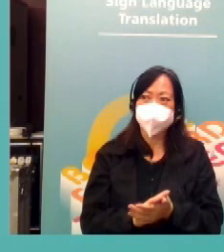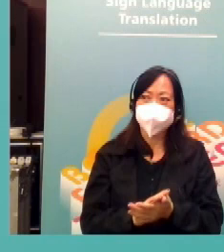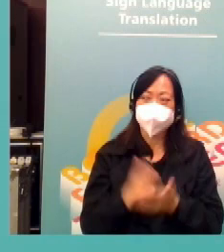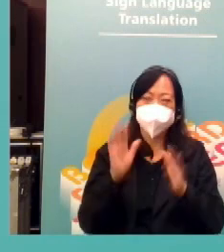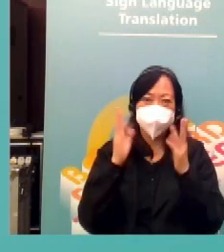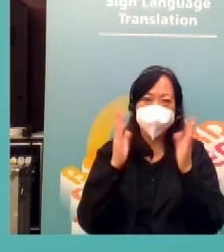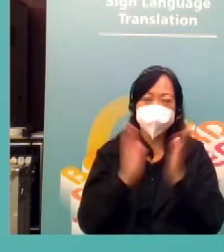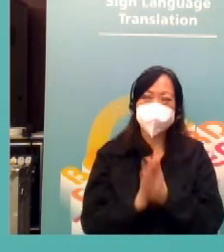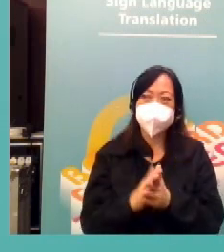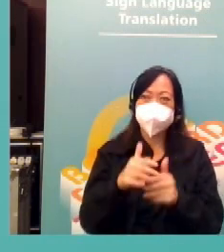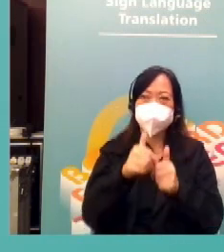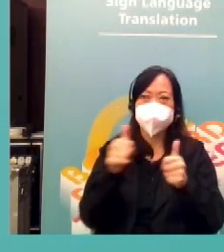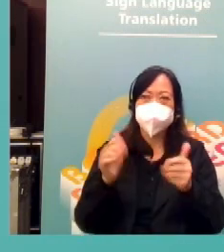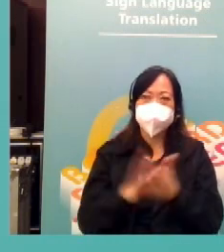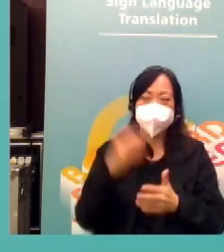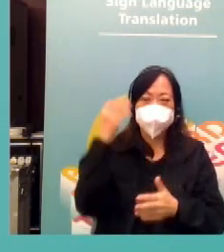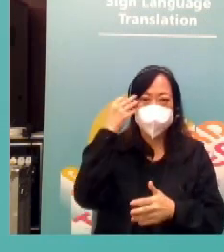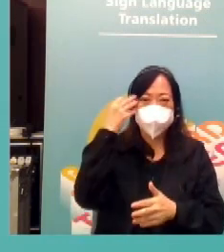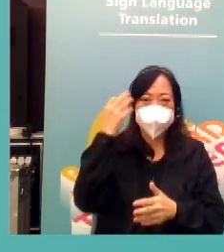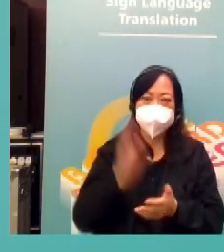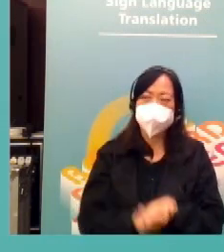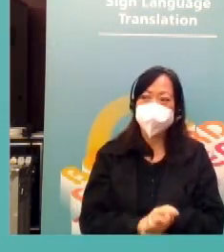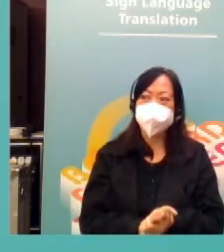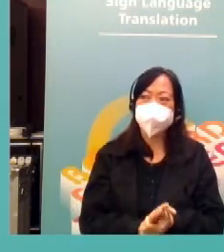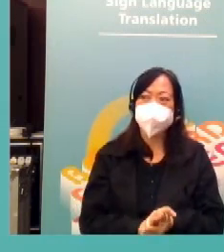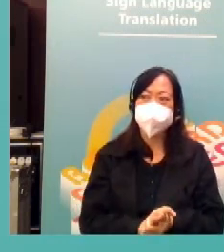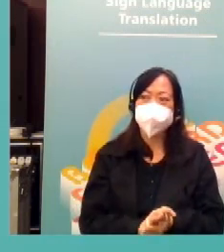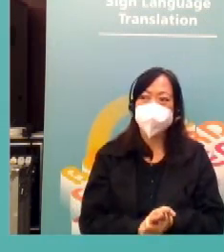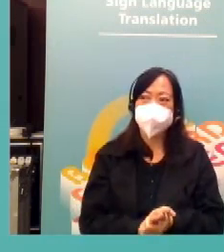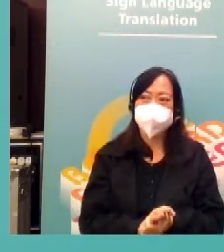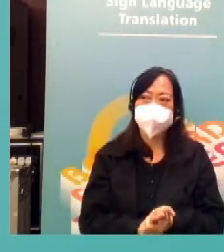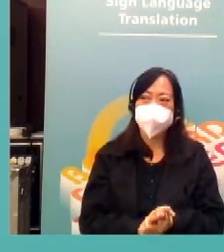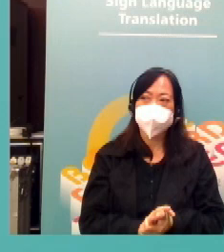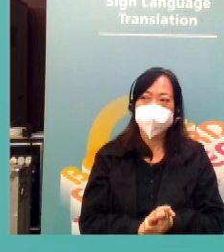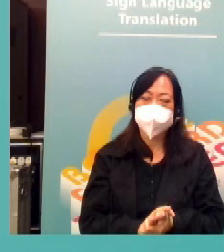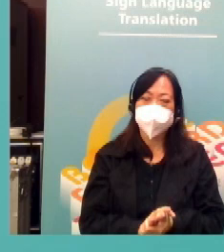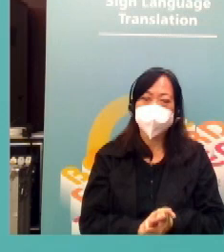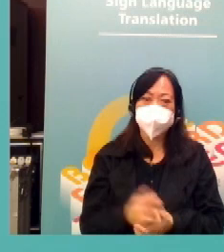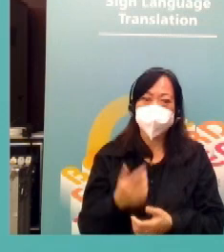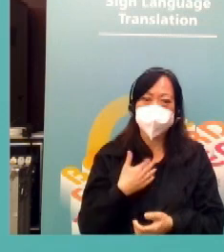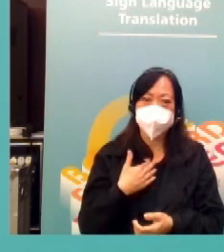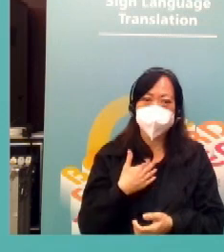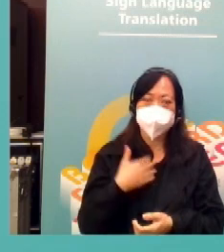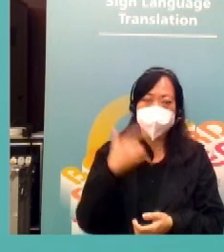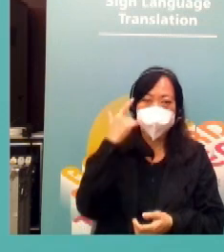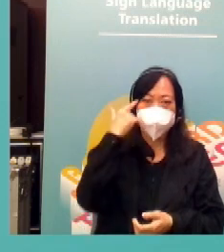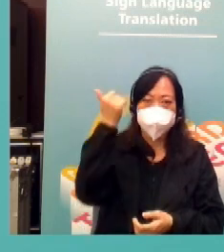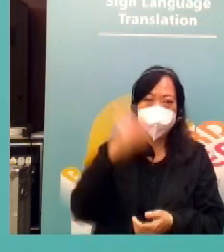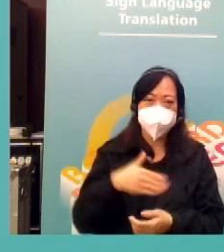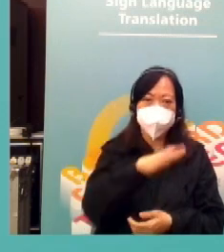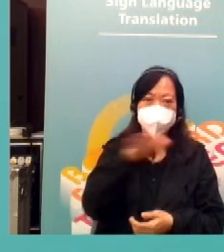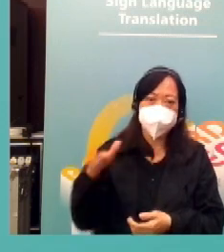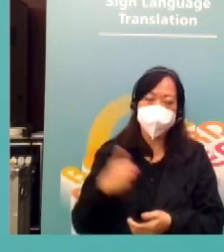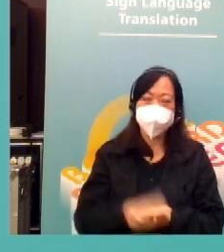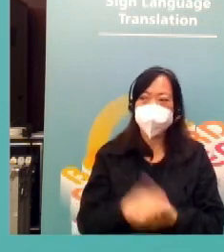we are sorry that you are not here, but I hope that we have fulfilled the job that you indeed hopefully feel that we have find the